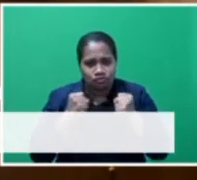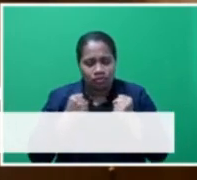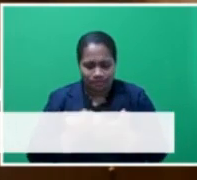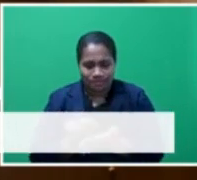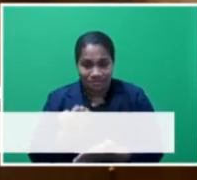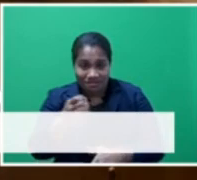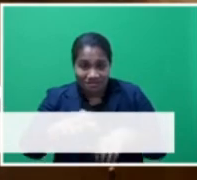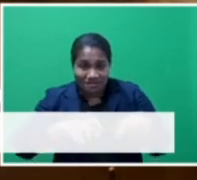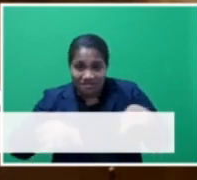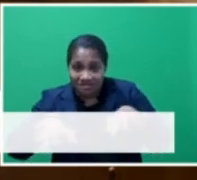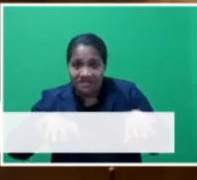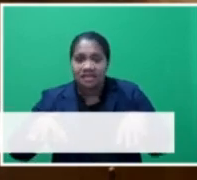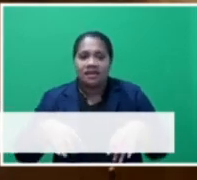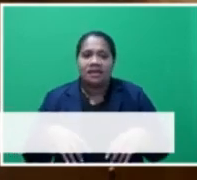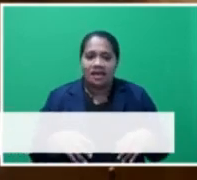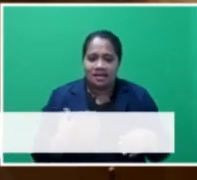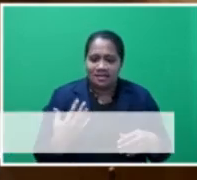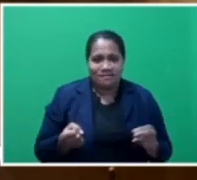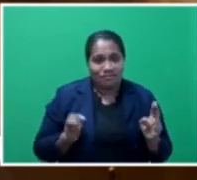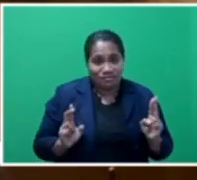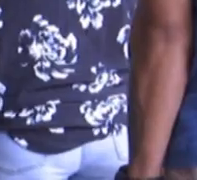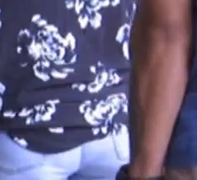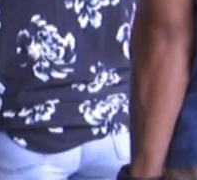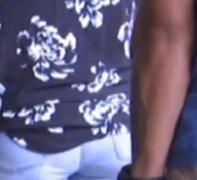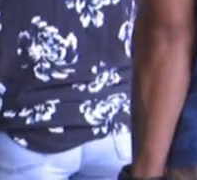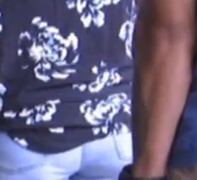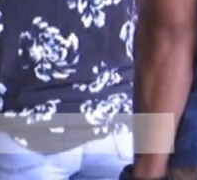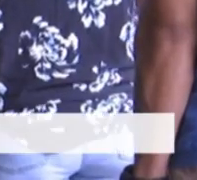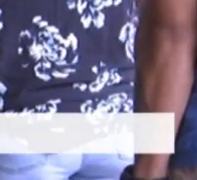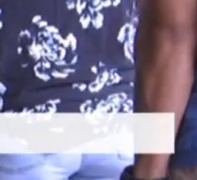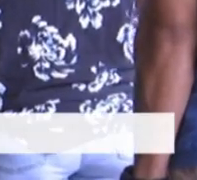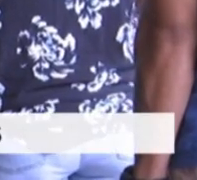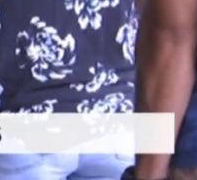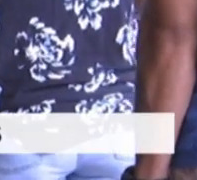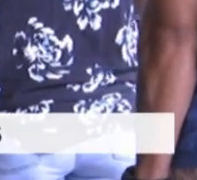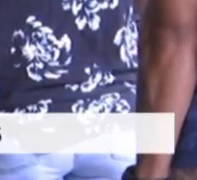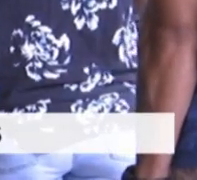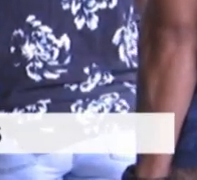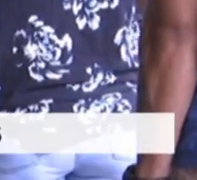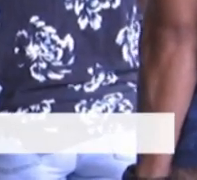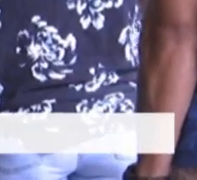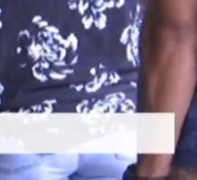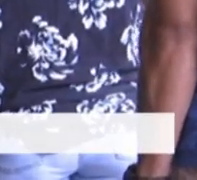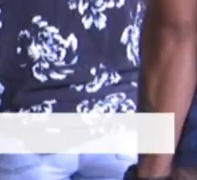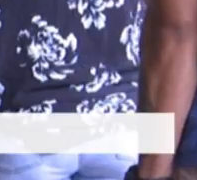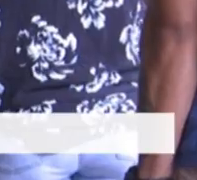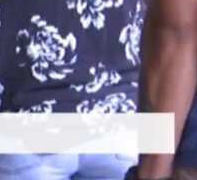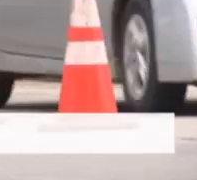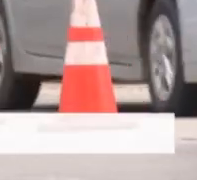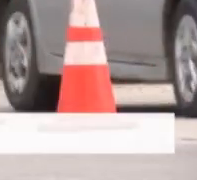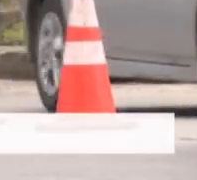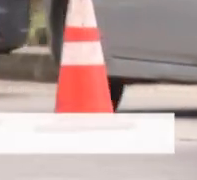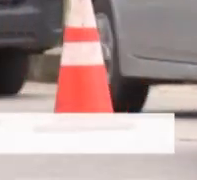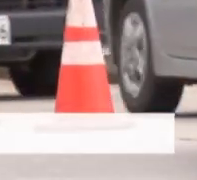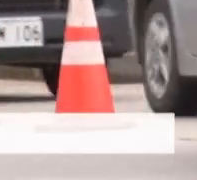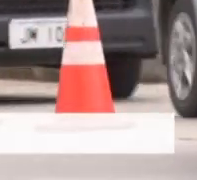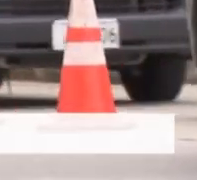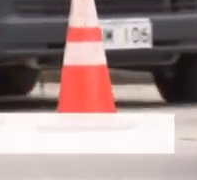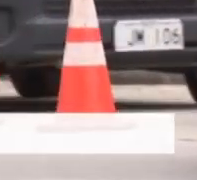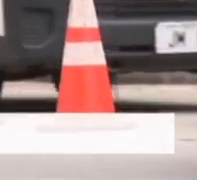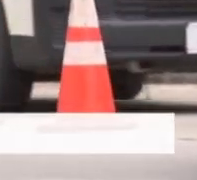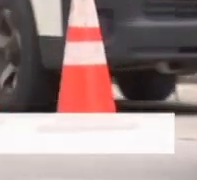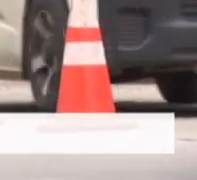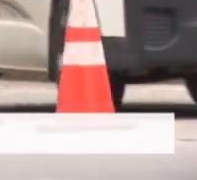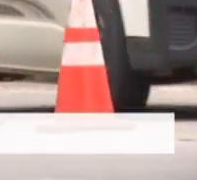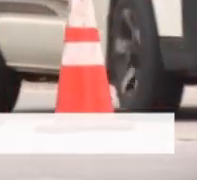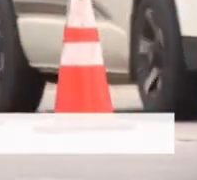some levels of normalcy, we need to first ensure that Fijians are safe, secure, and healthy,